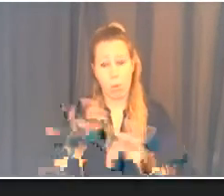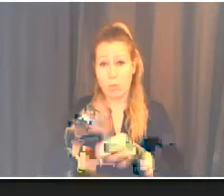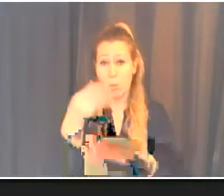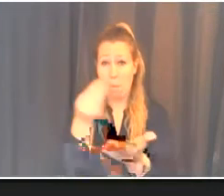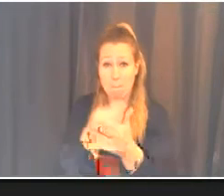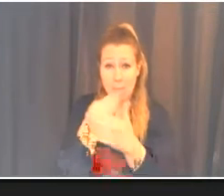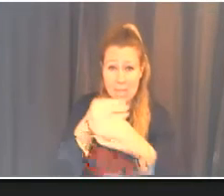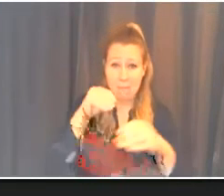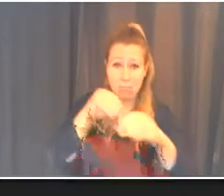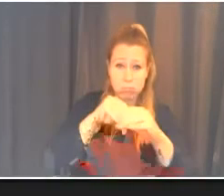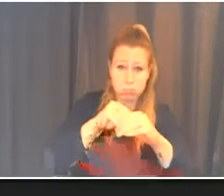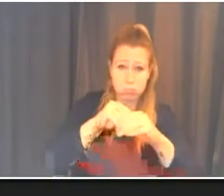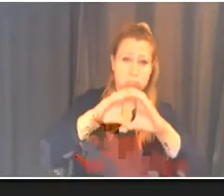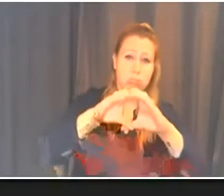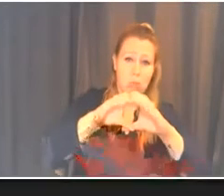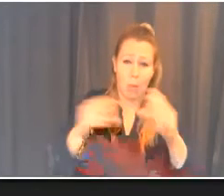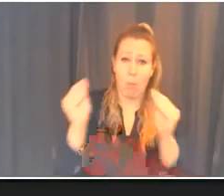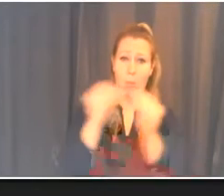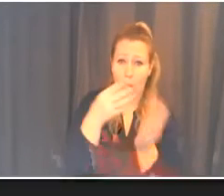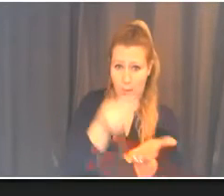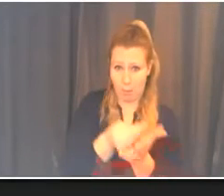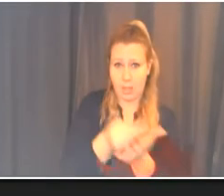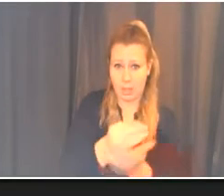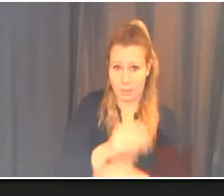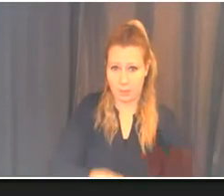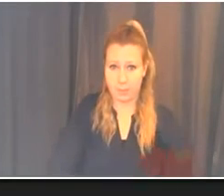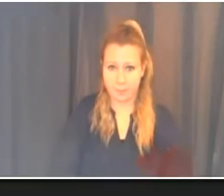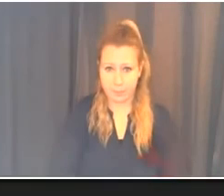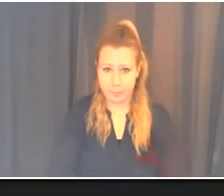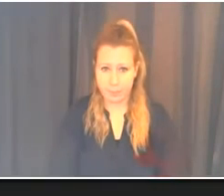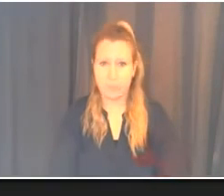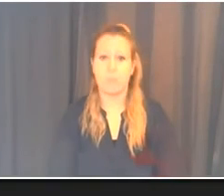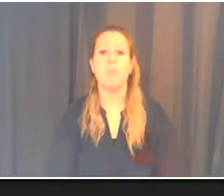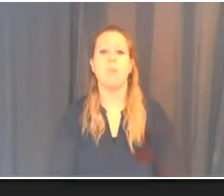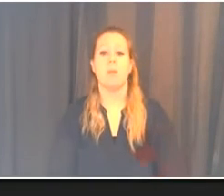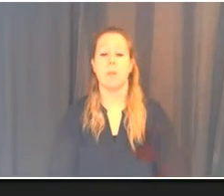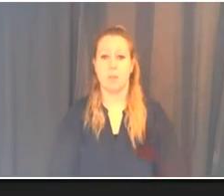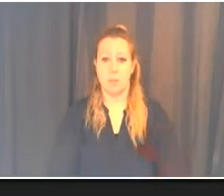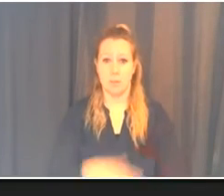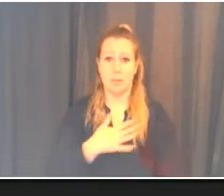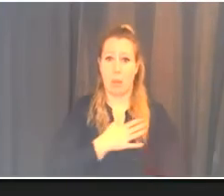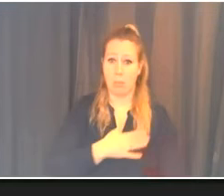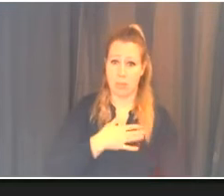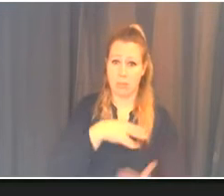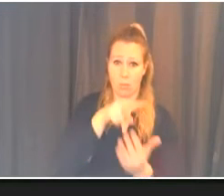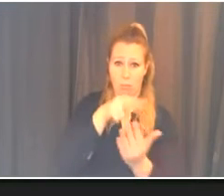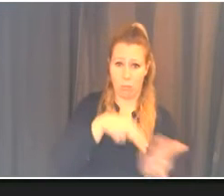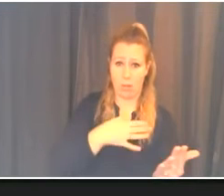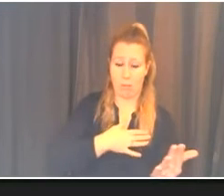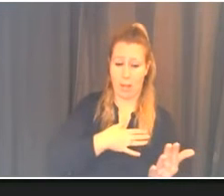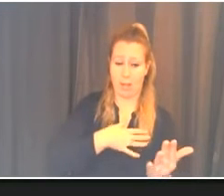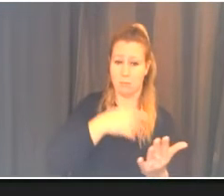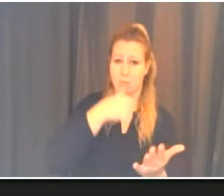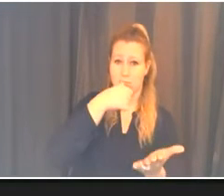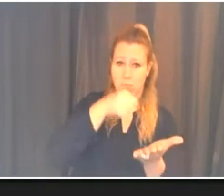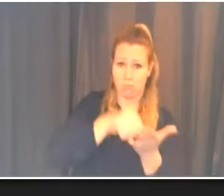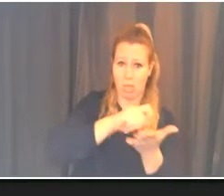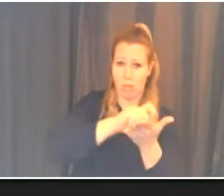references about um pieces about increased domestic violence and we cannot turn our backs on these families